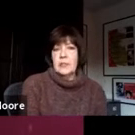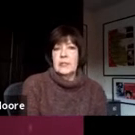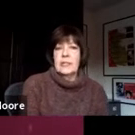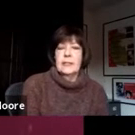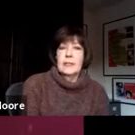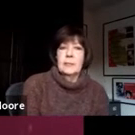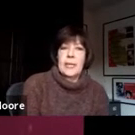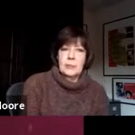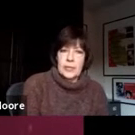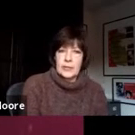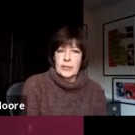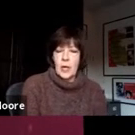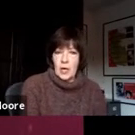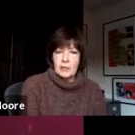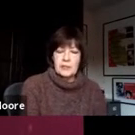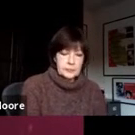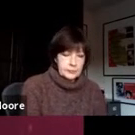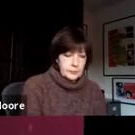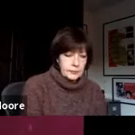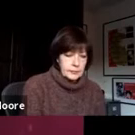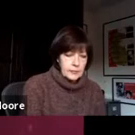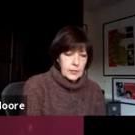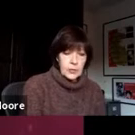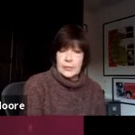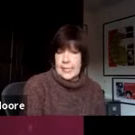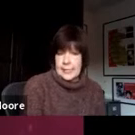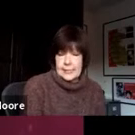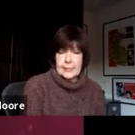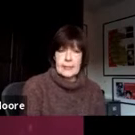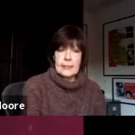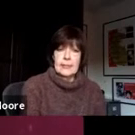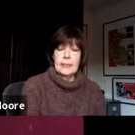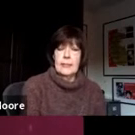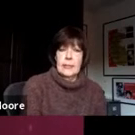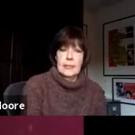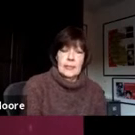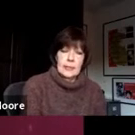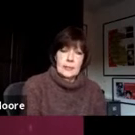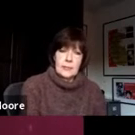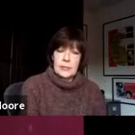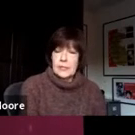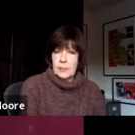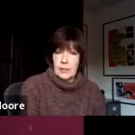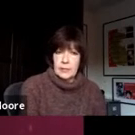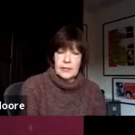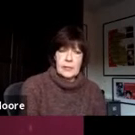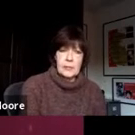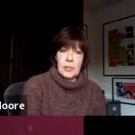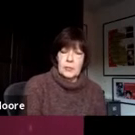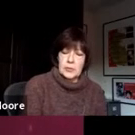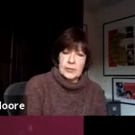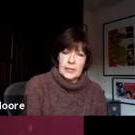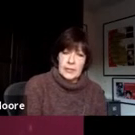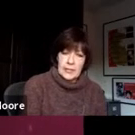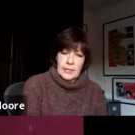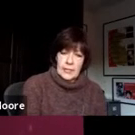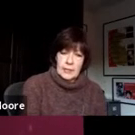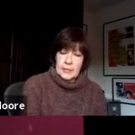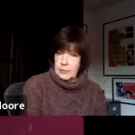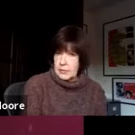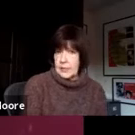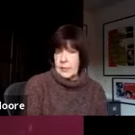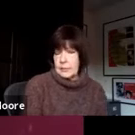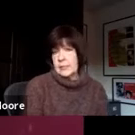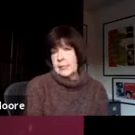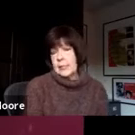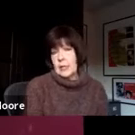fever and had the back-breaking cough. Couldn't taste anything, didn't smell things properly, but